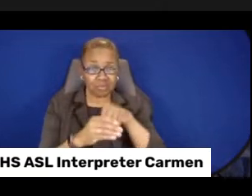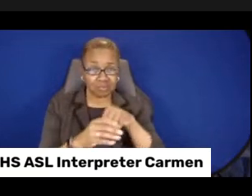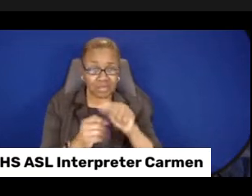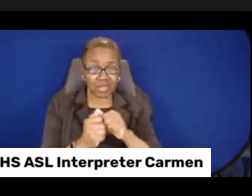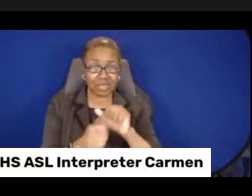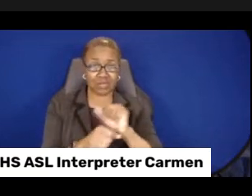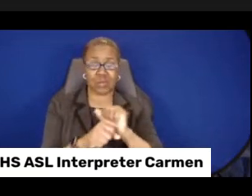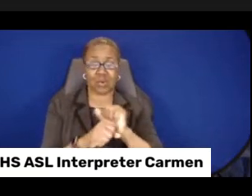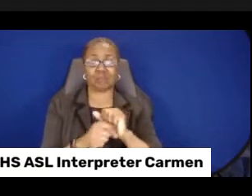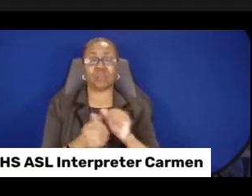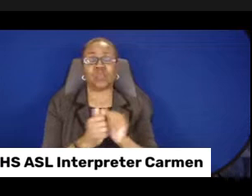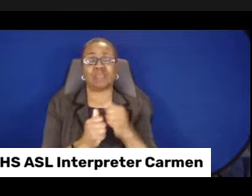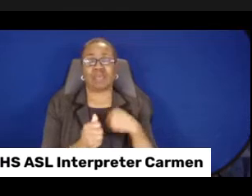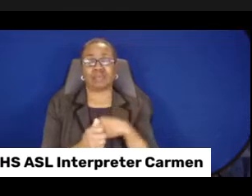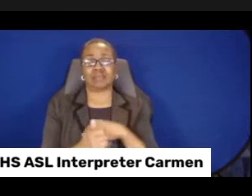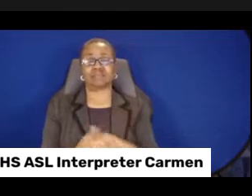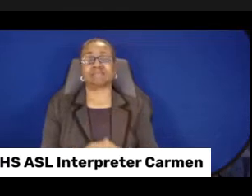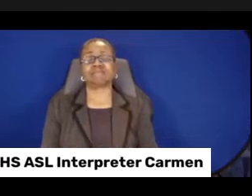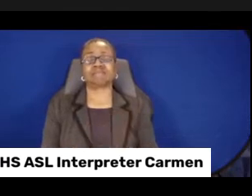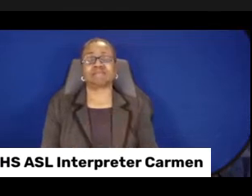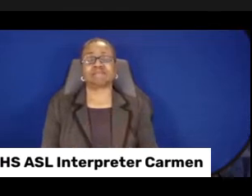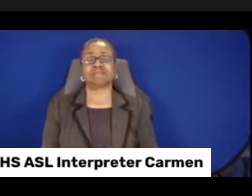work with us.